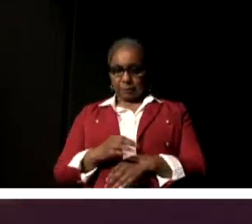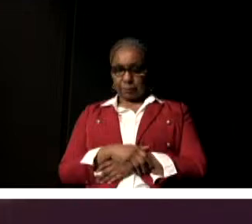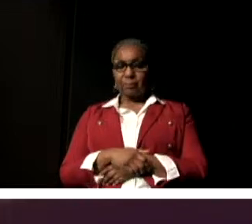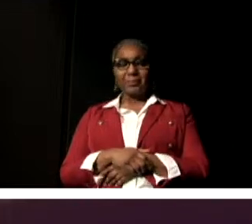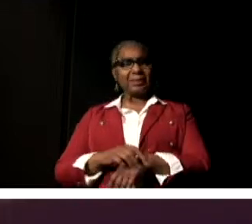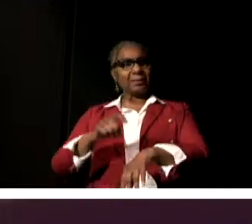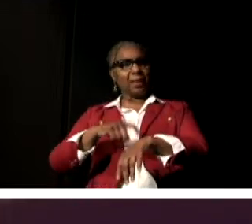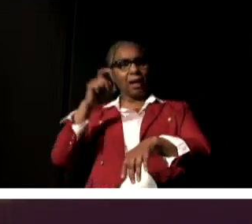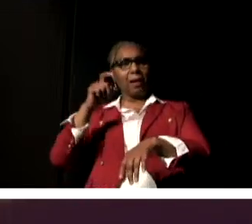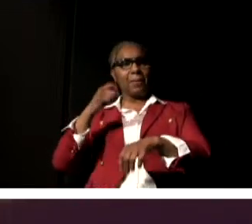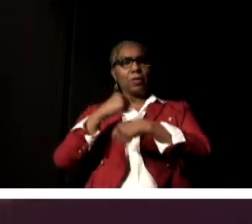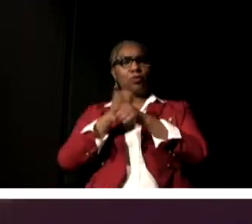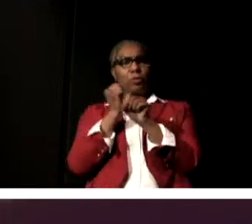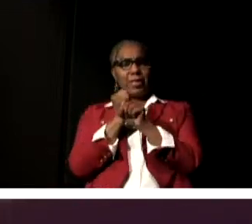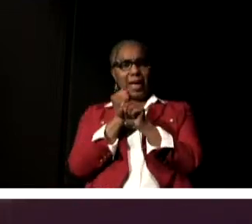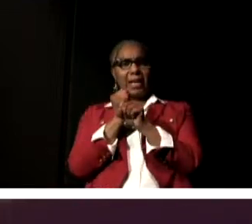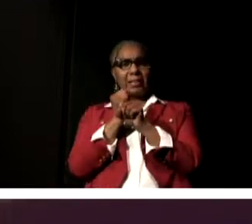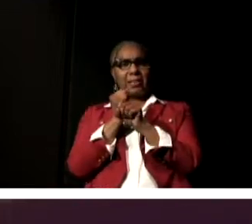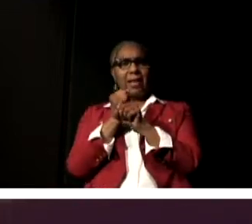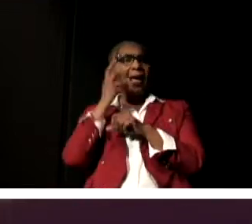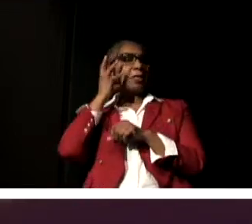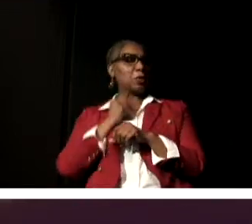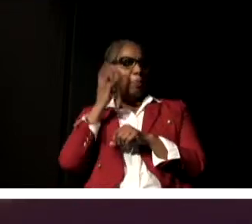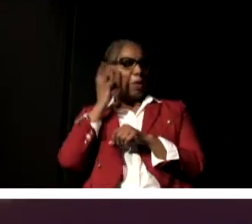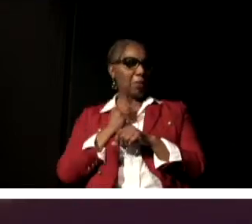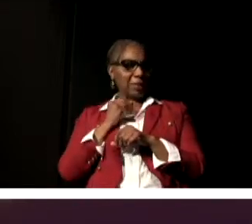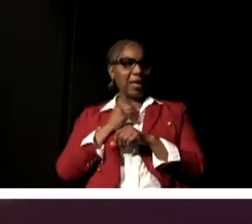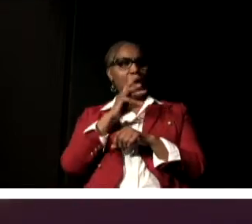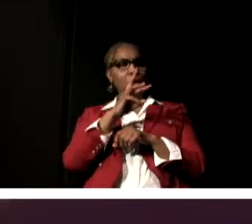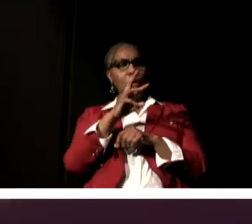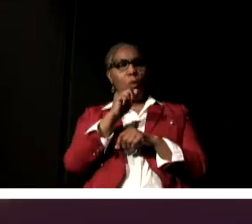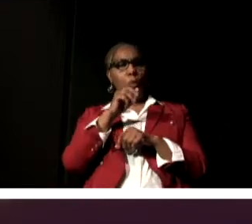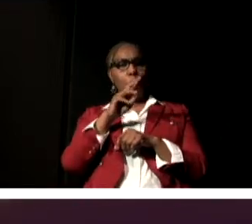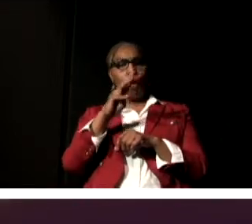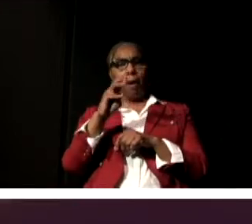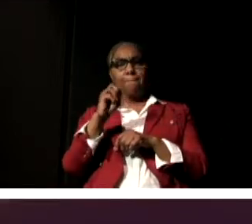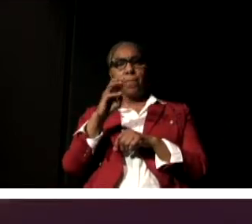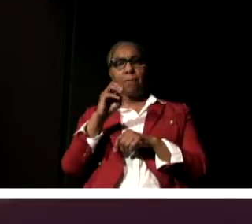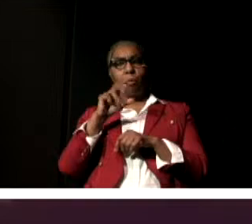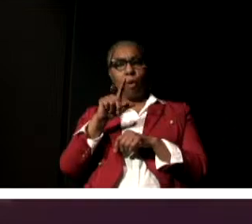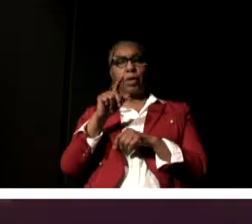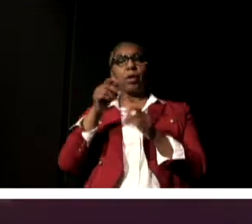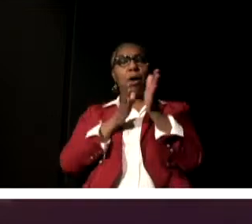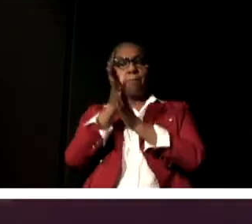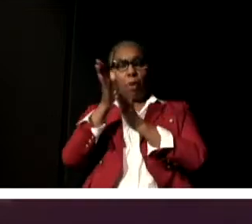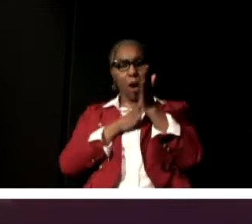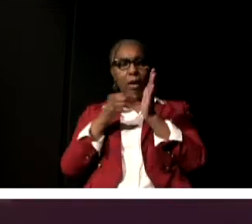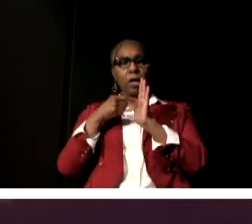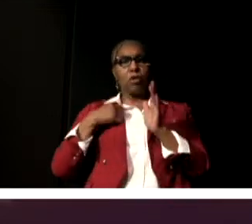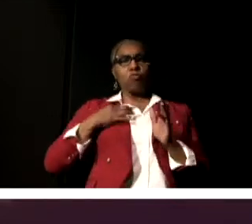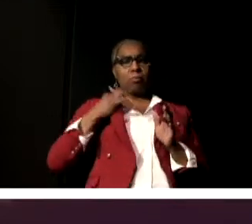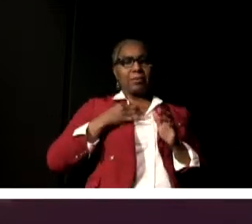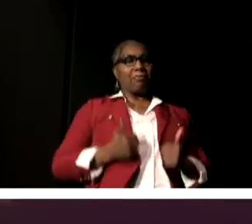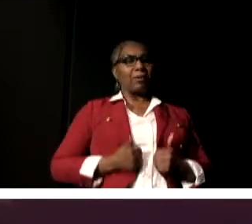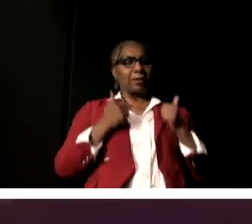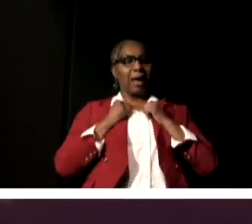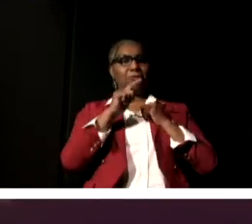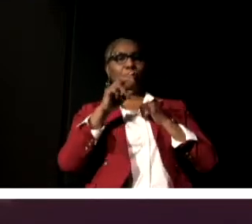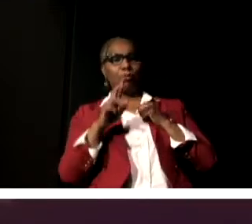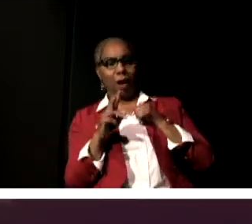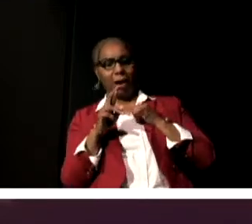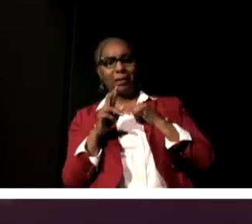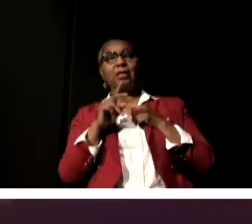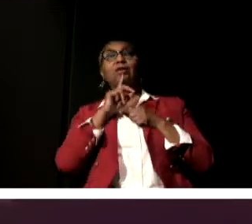It's time to create an experience at War Memorial Park that represents the life of Little Rock,